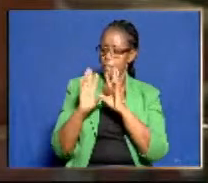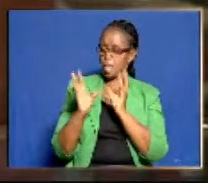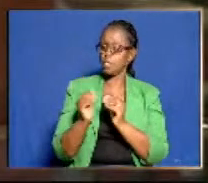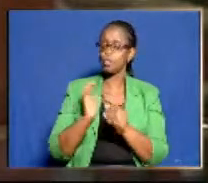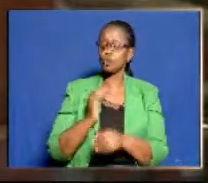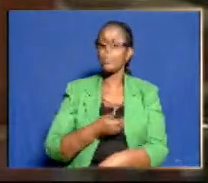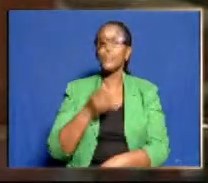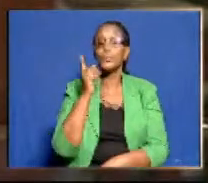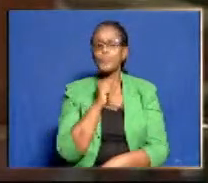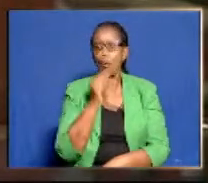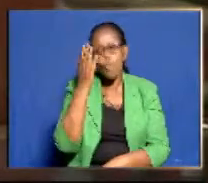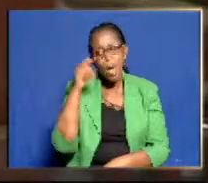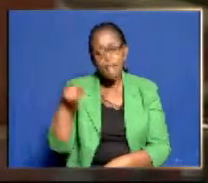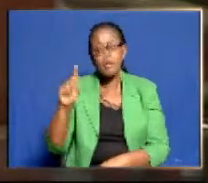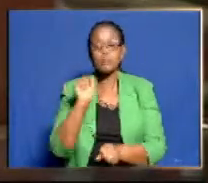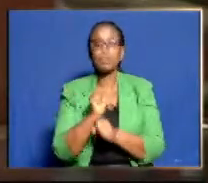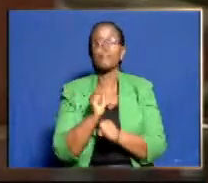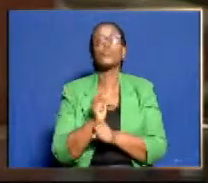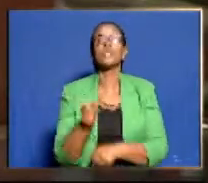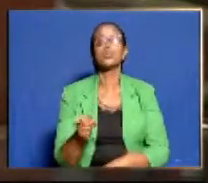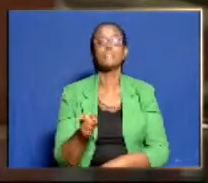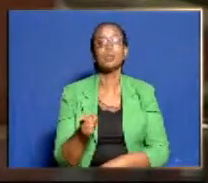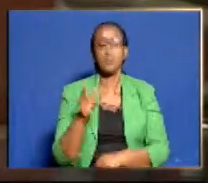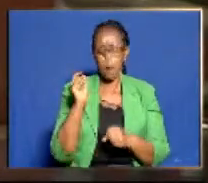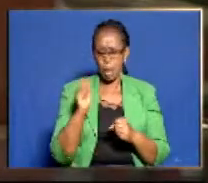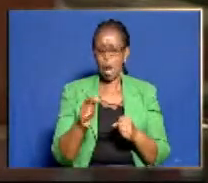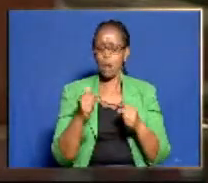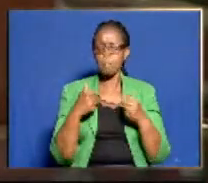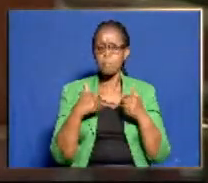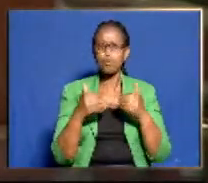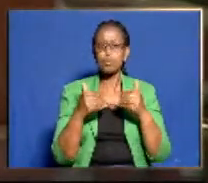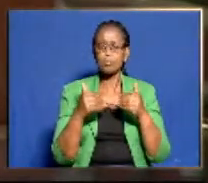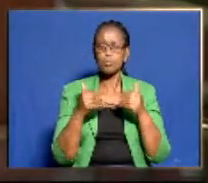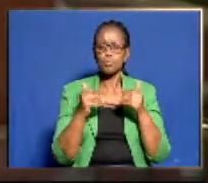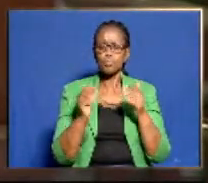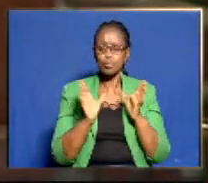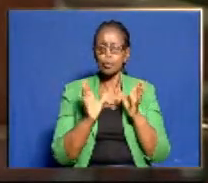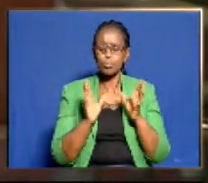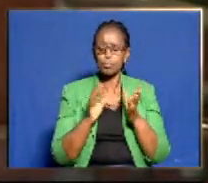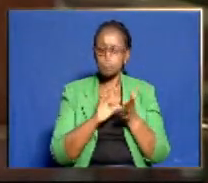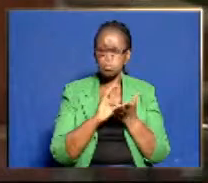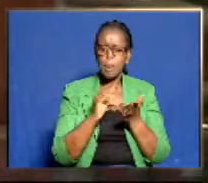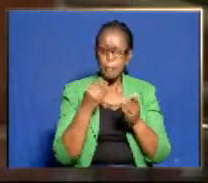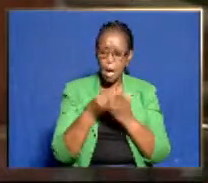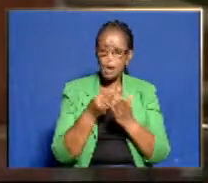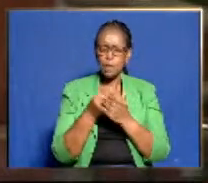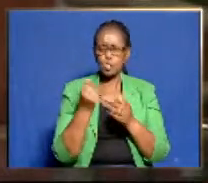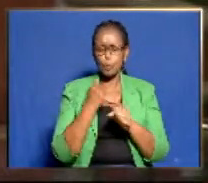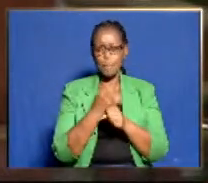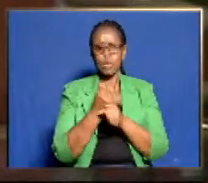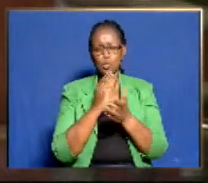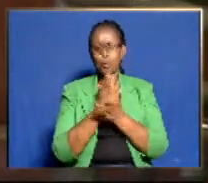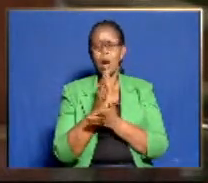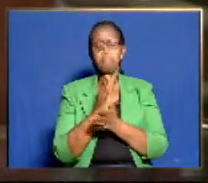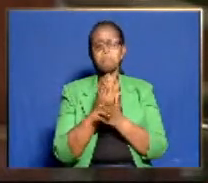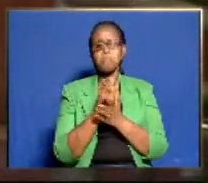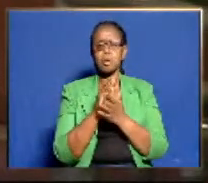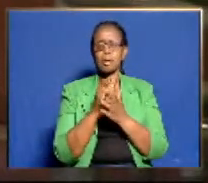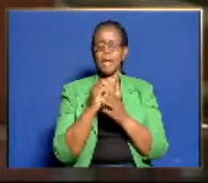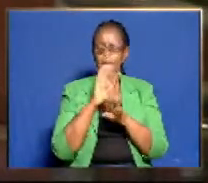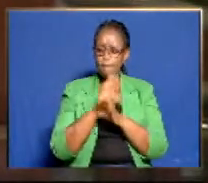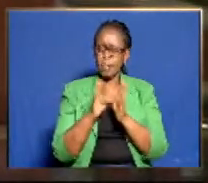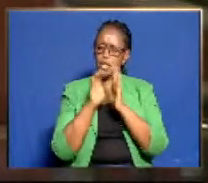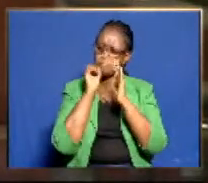was done, so that we can push money towards digitalization of titles, which, as I said earlier, is a big